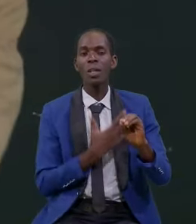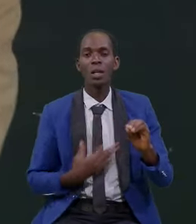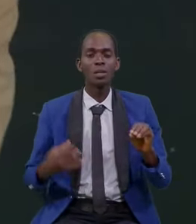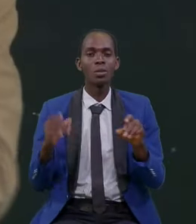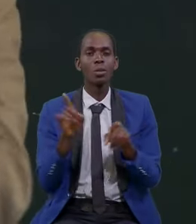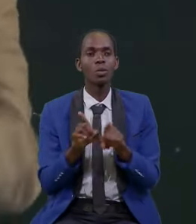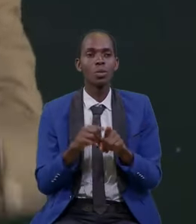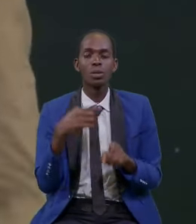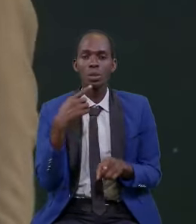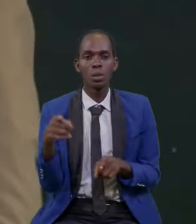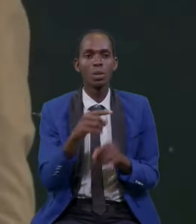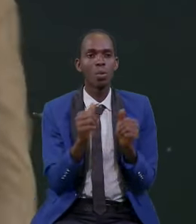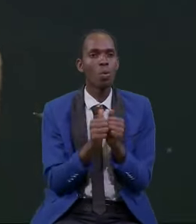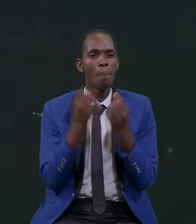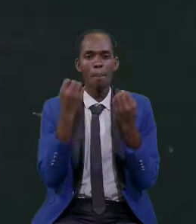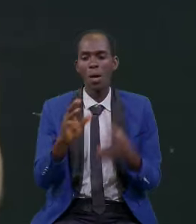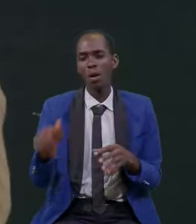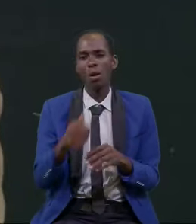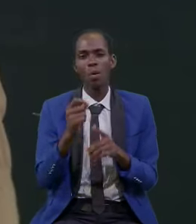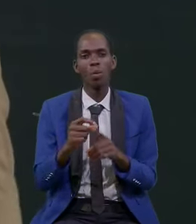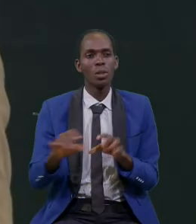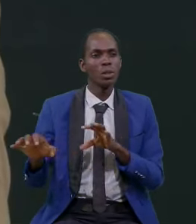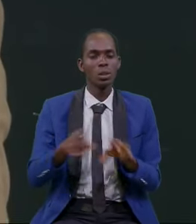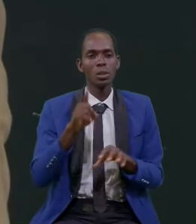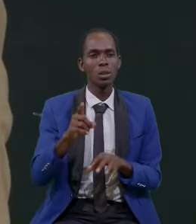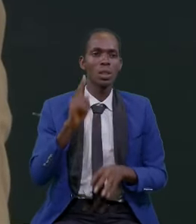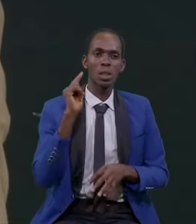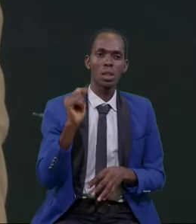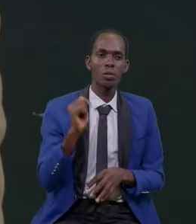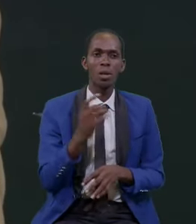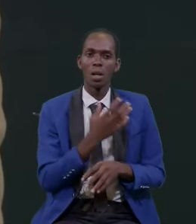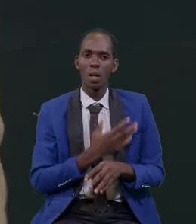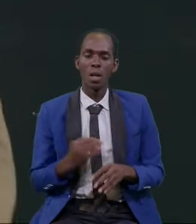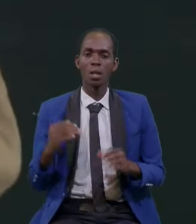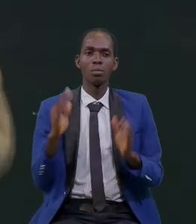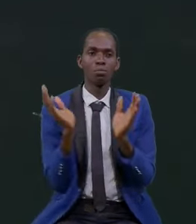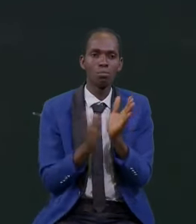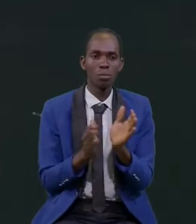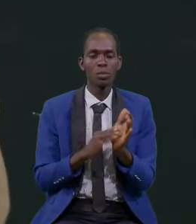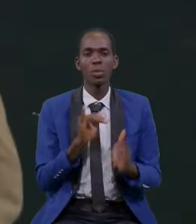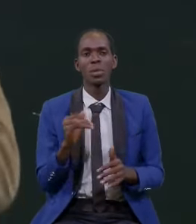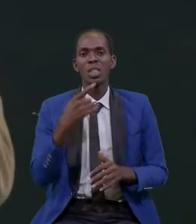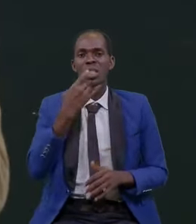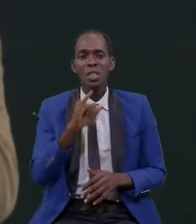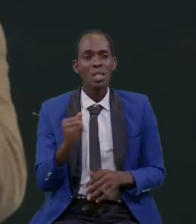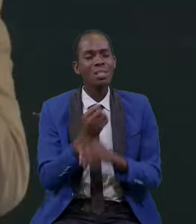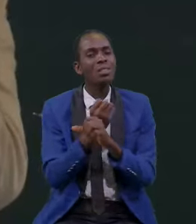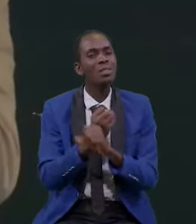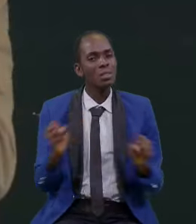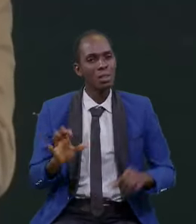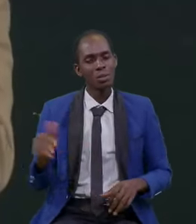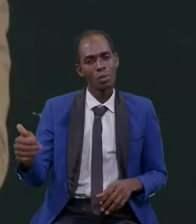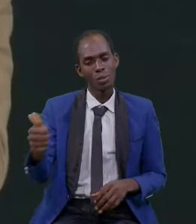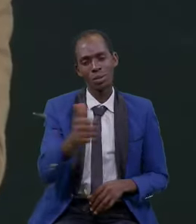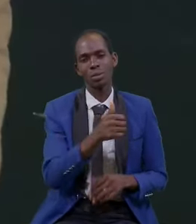he testify and exhort, saying, save yourselves. Rescue yourselves